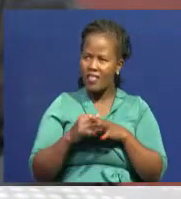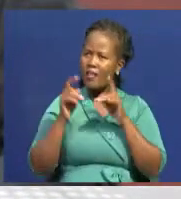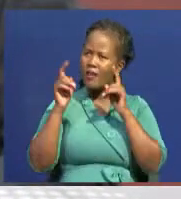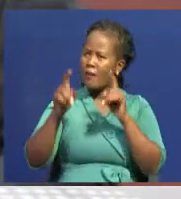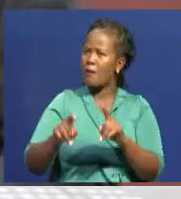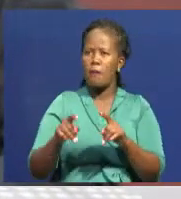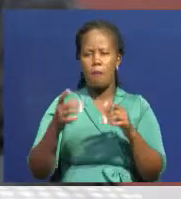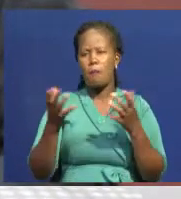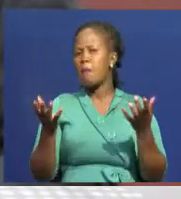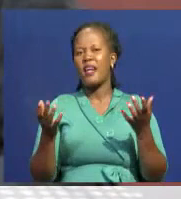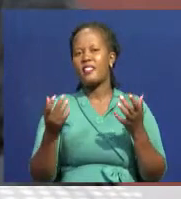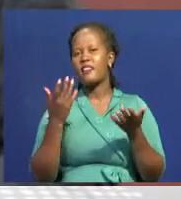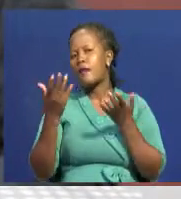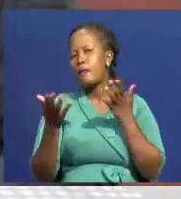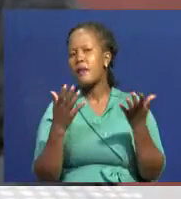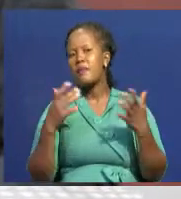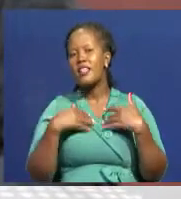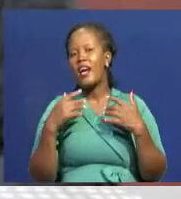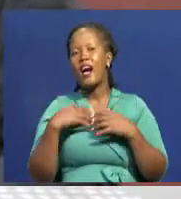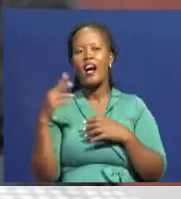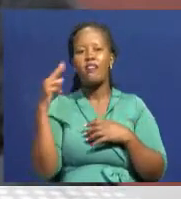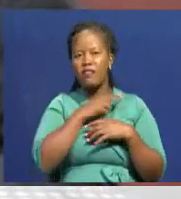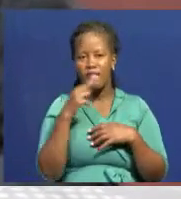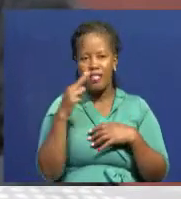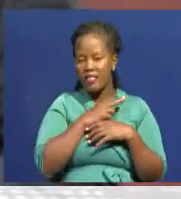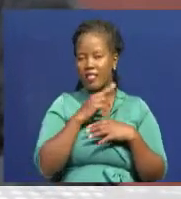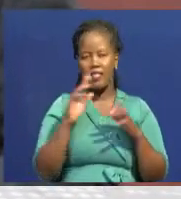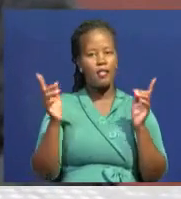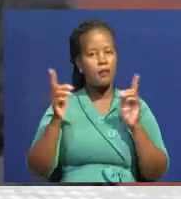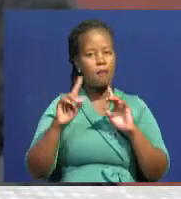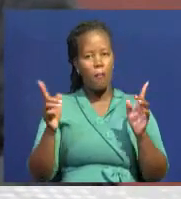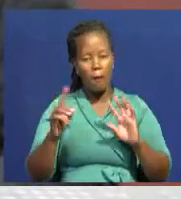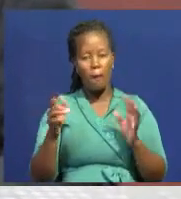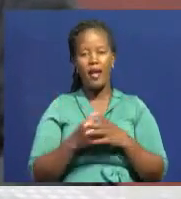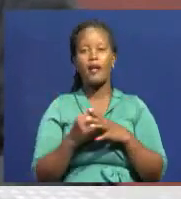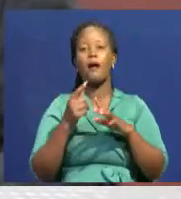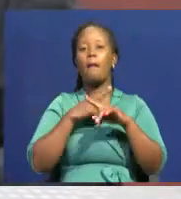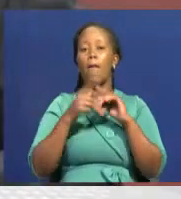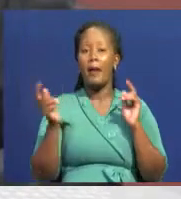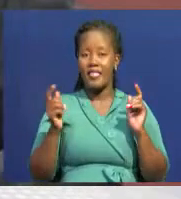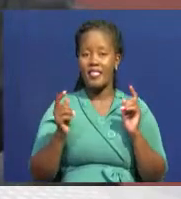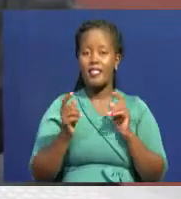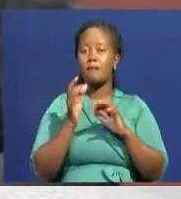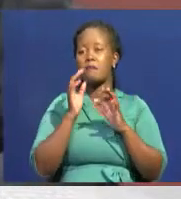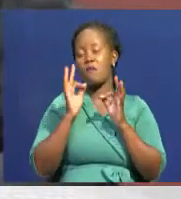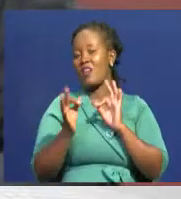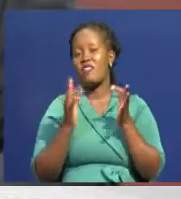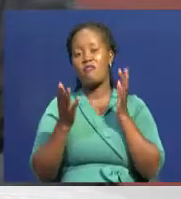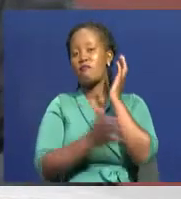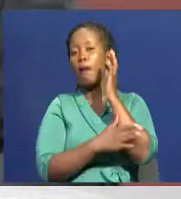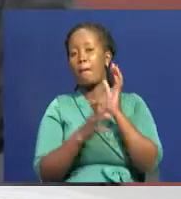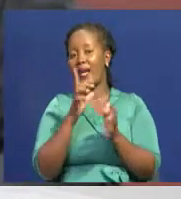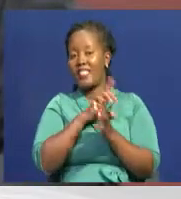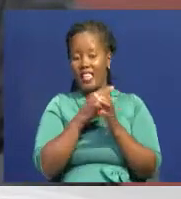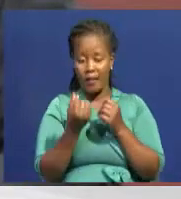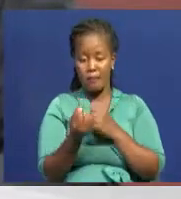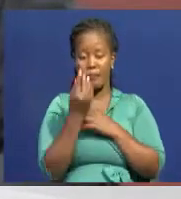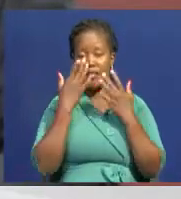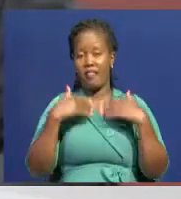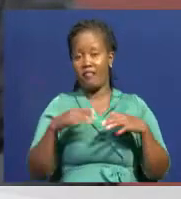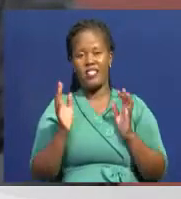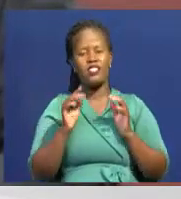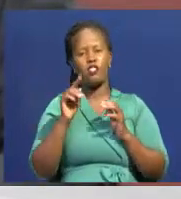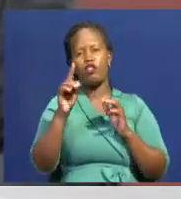that, the risk will like to criticize, but if by bad luck it happens, then